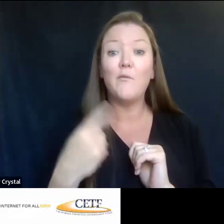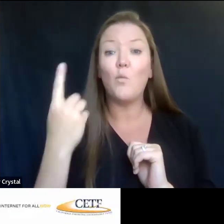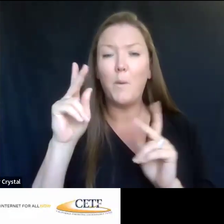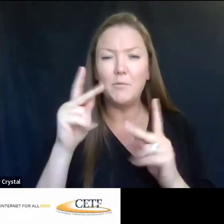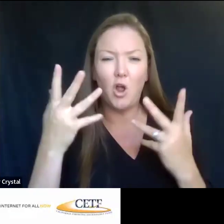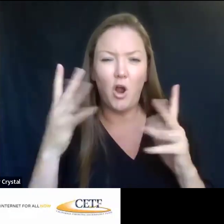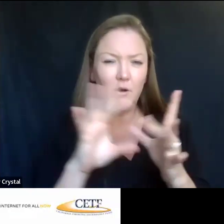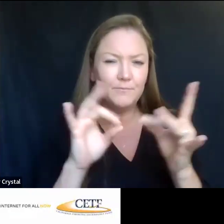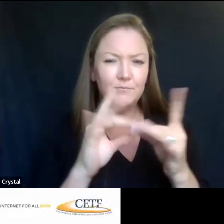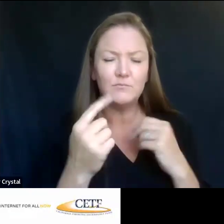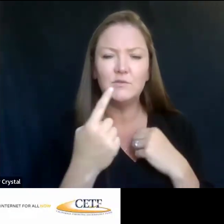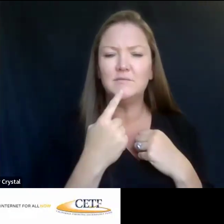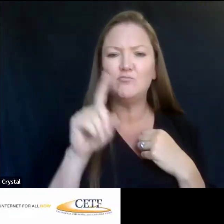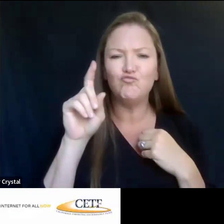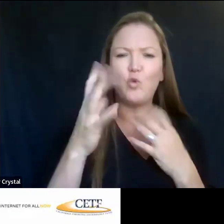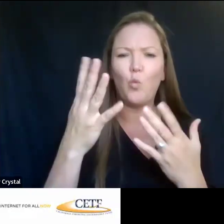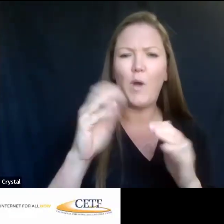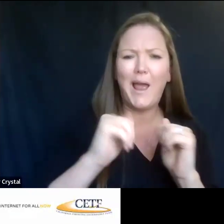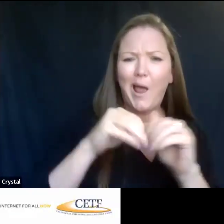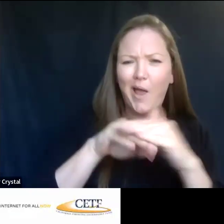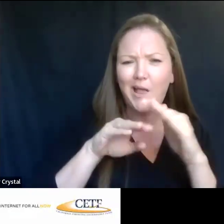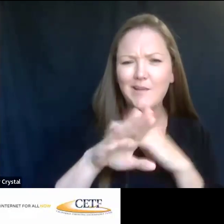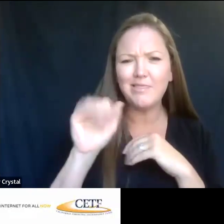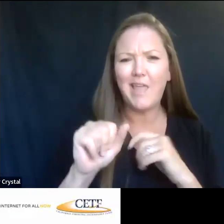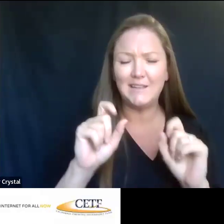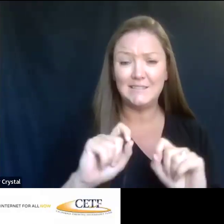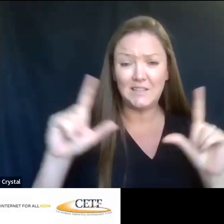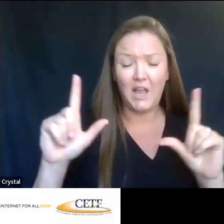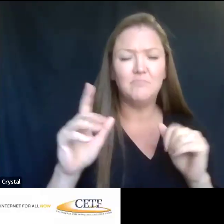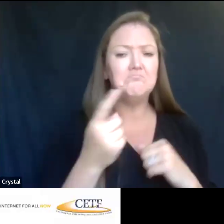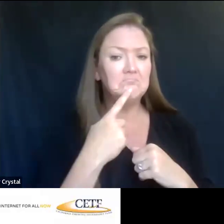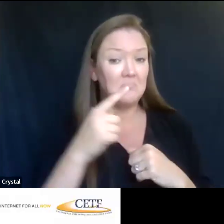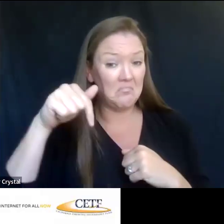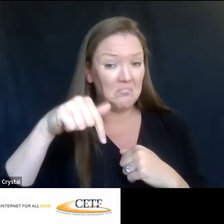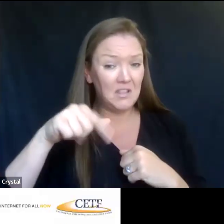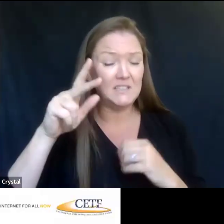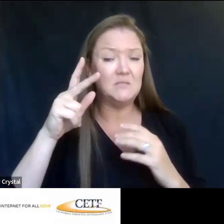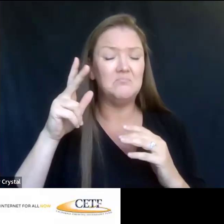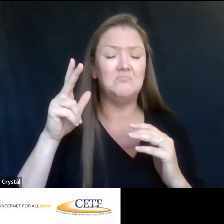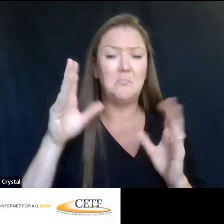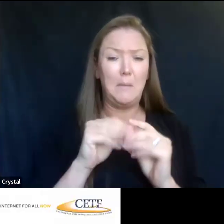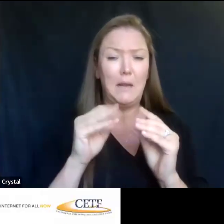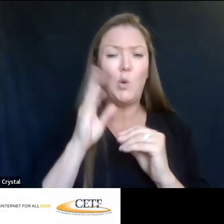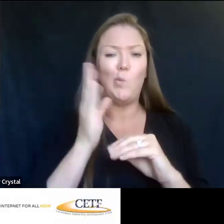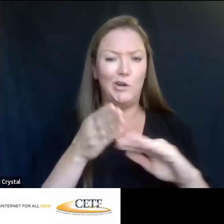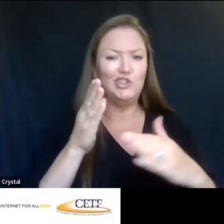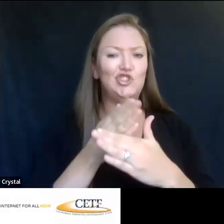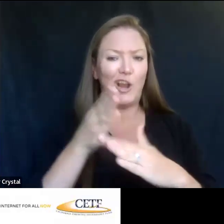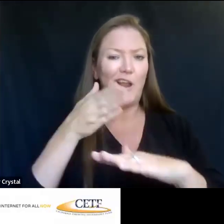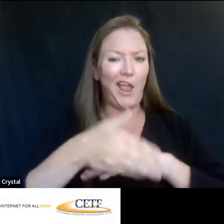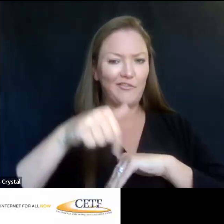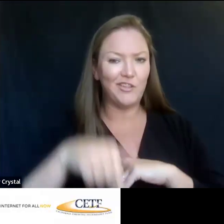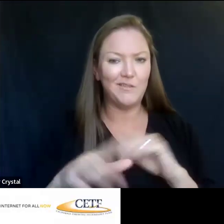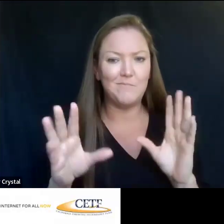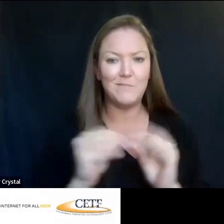they can access the slides. If you're referring to these slides, we will be sharing out these slides following the presentation,